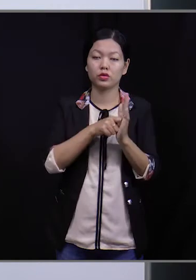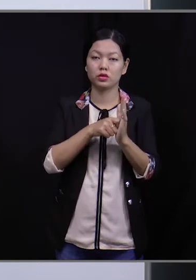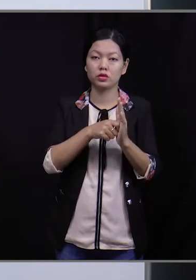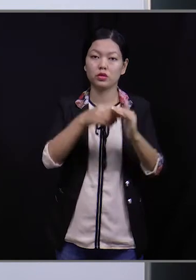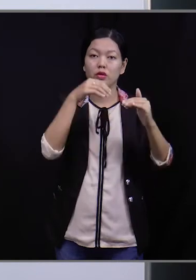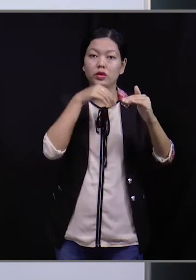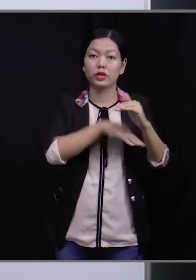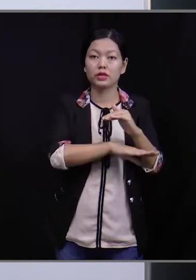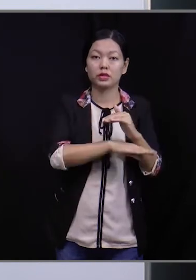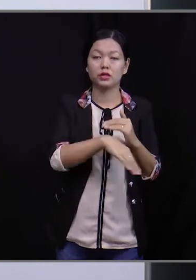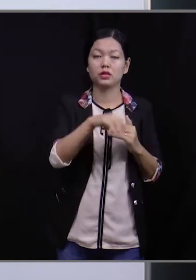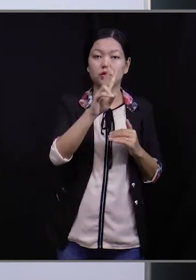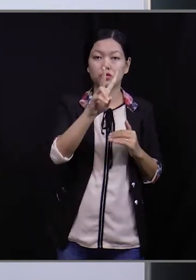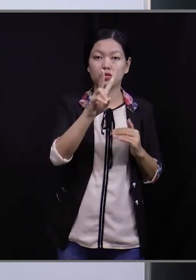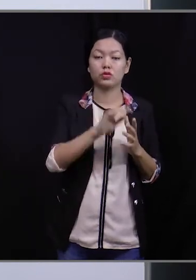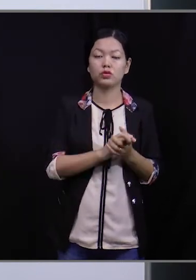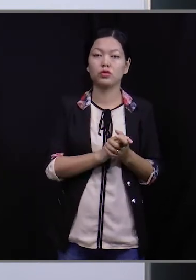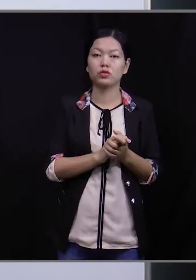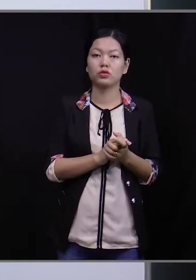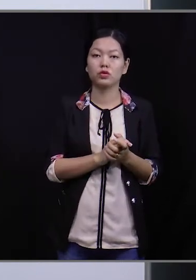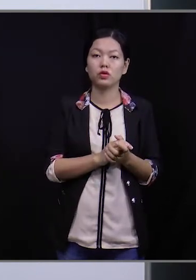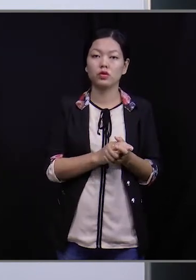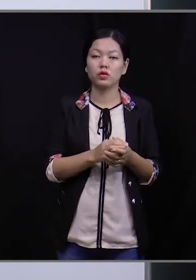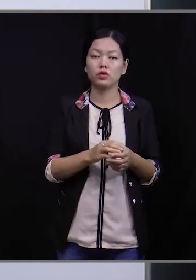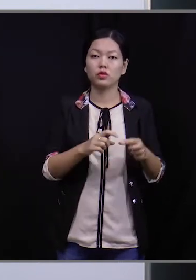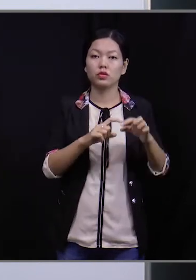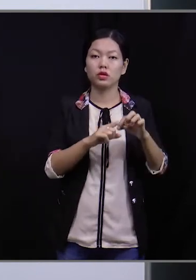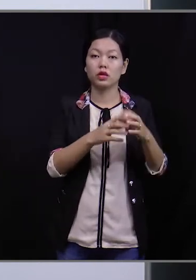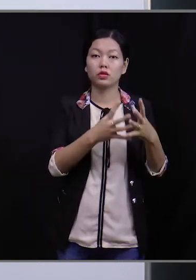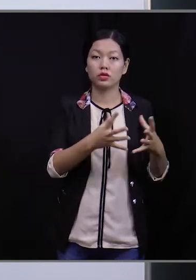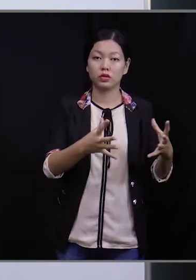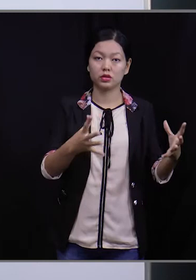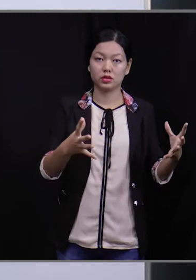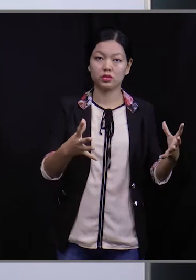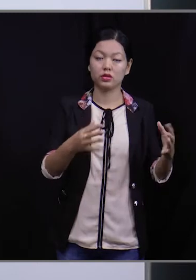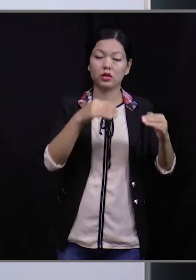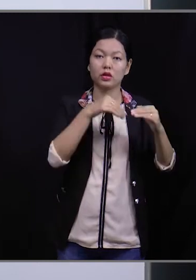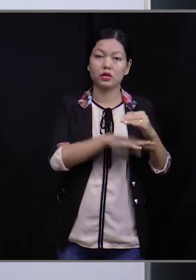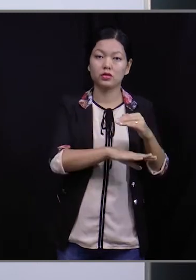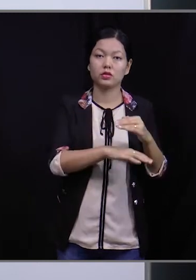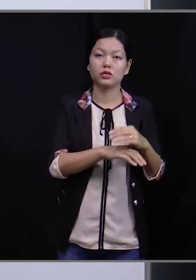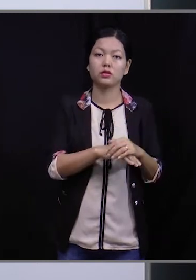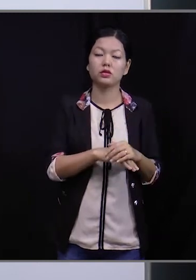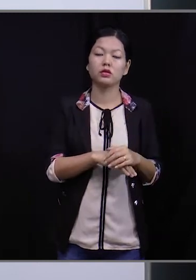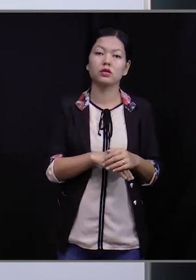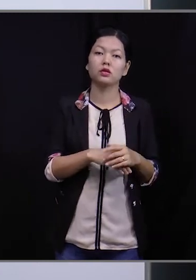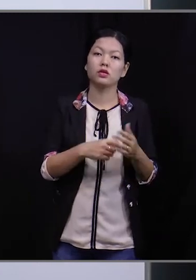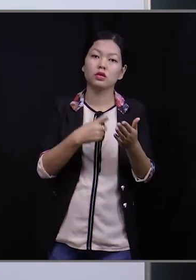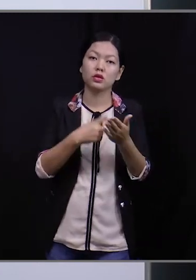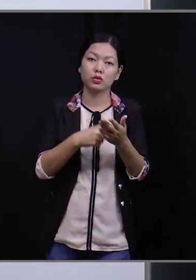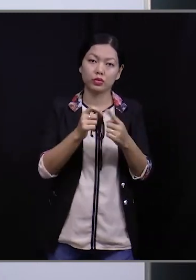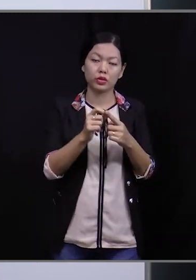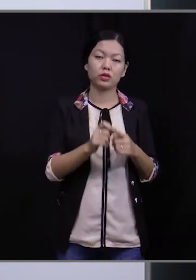quantitative measure. Under quantitative, we have repo rate or bank rate. We have open market operations. We